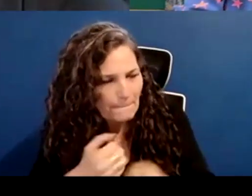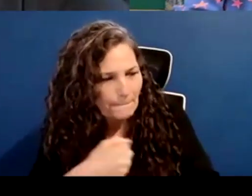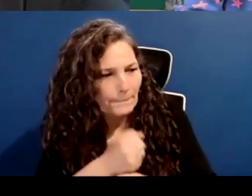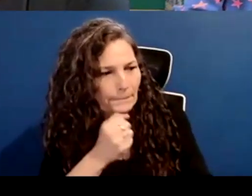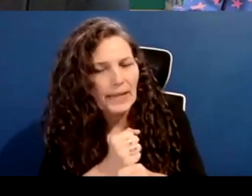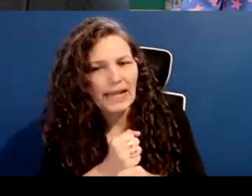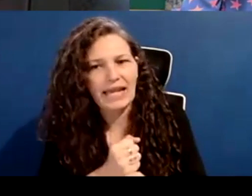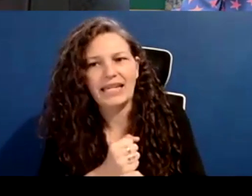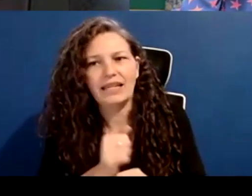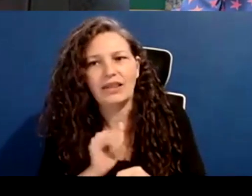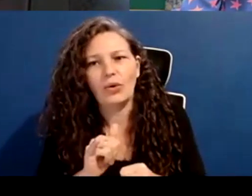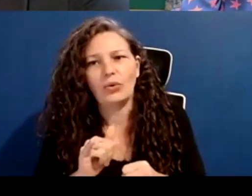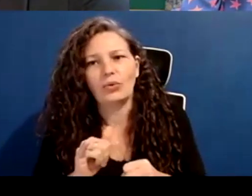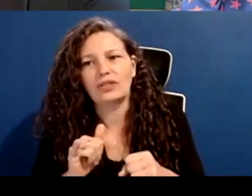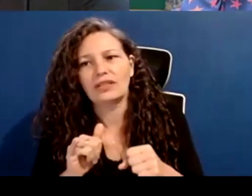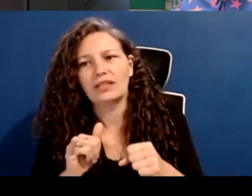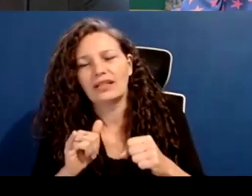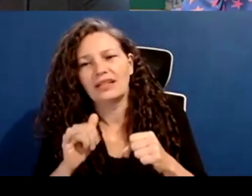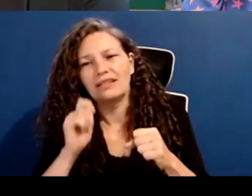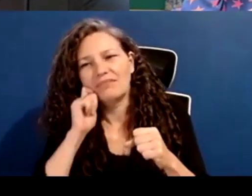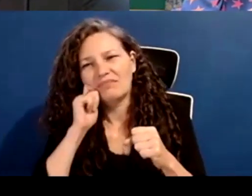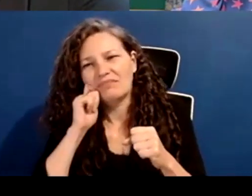wasn't just